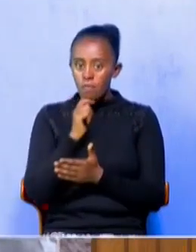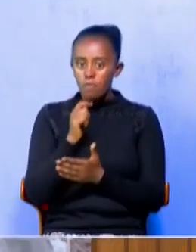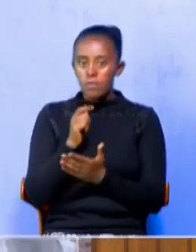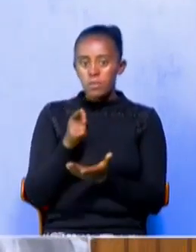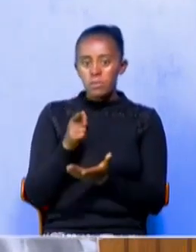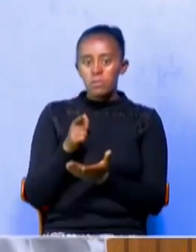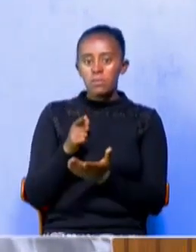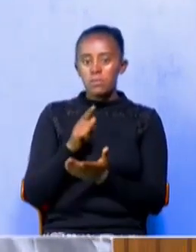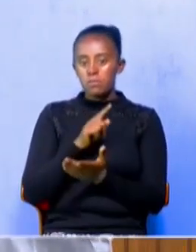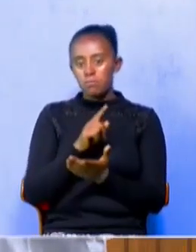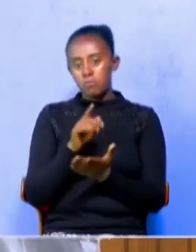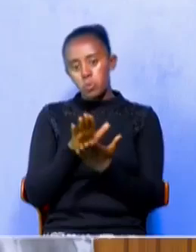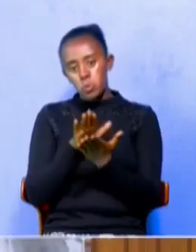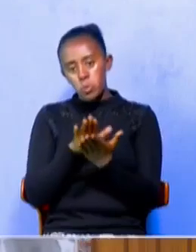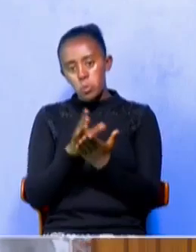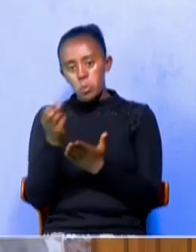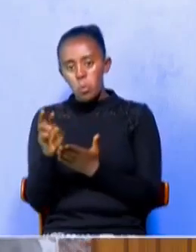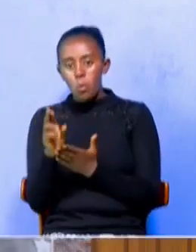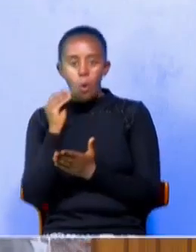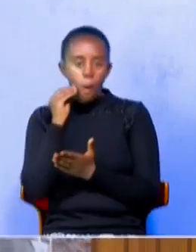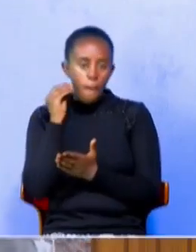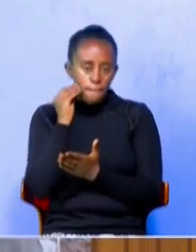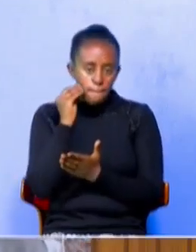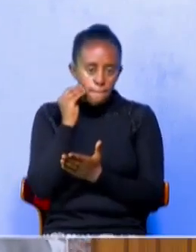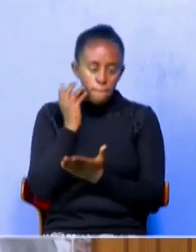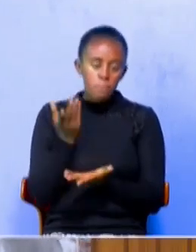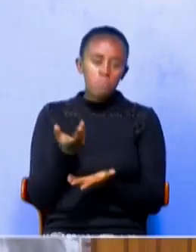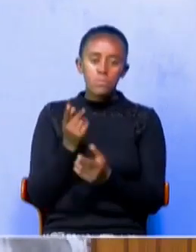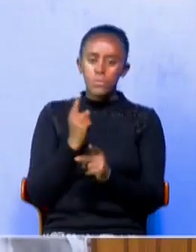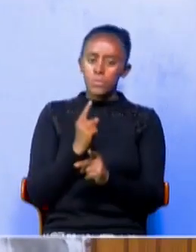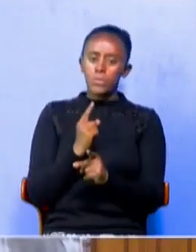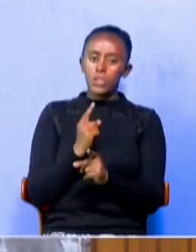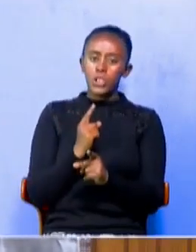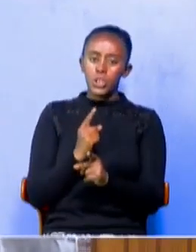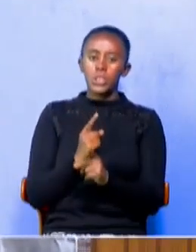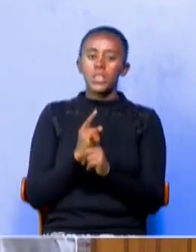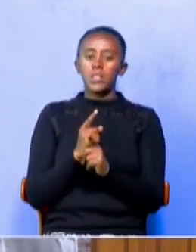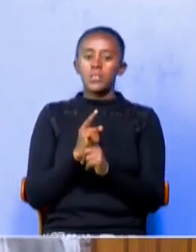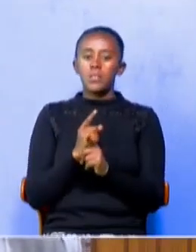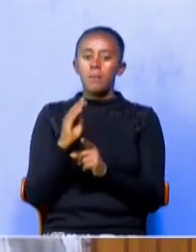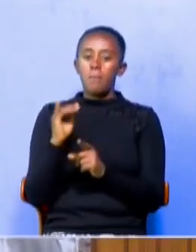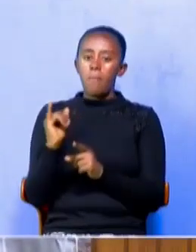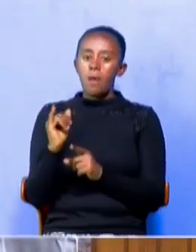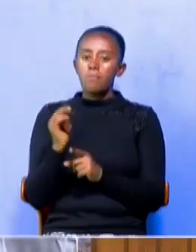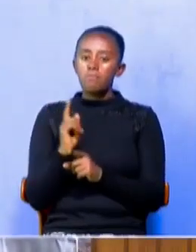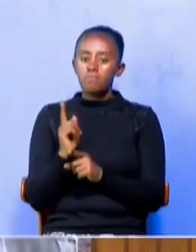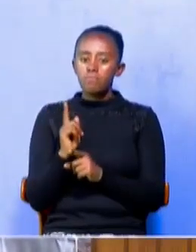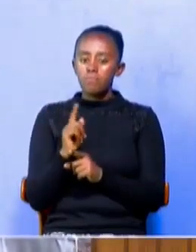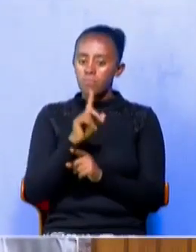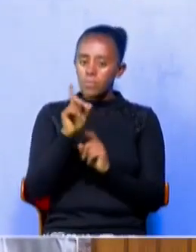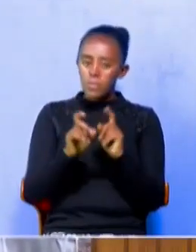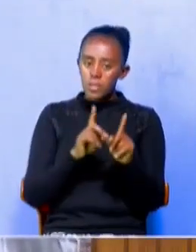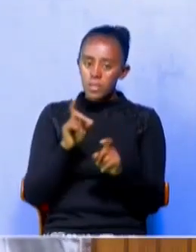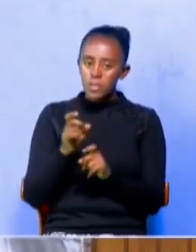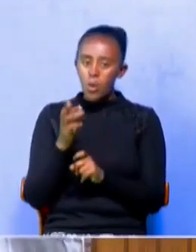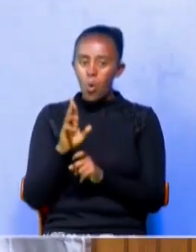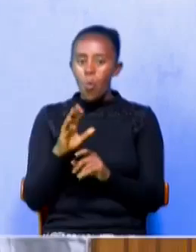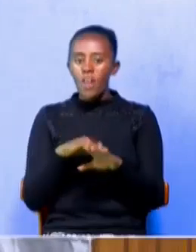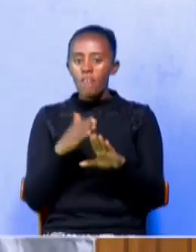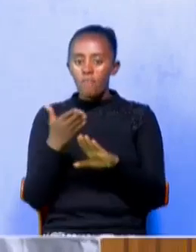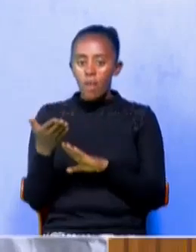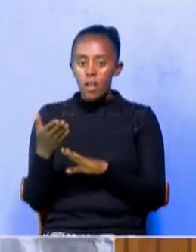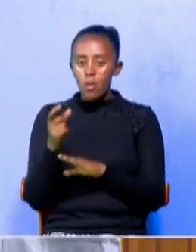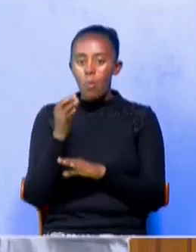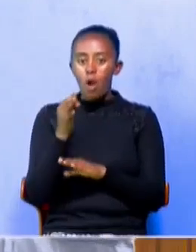like, at school or at home, just by asking or inviting one